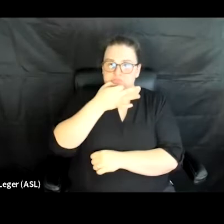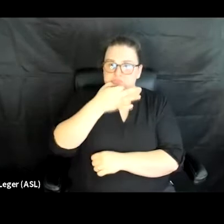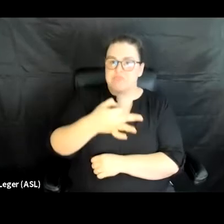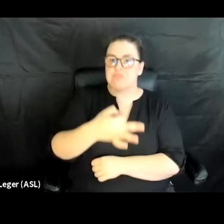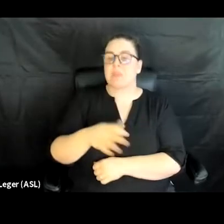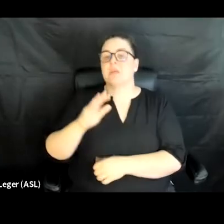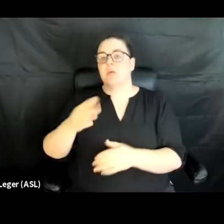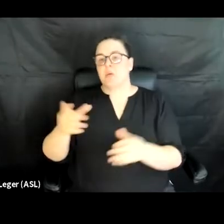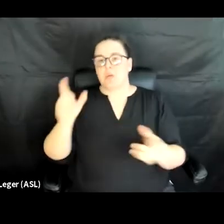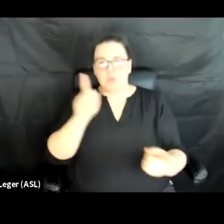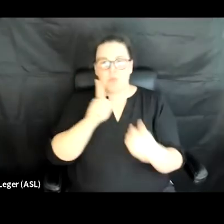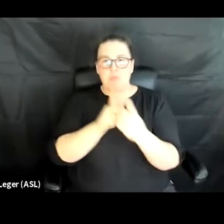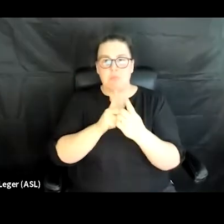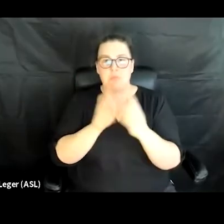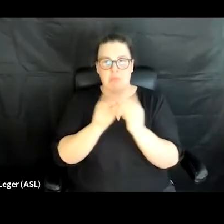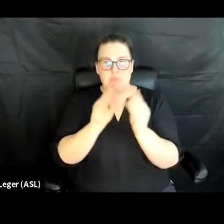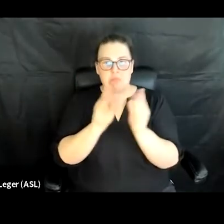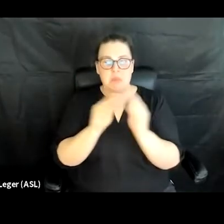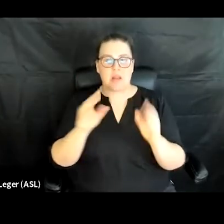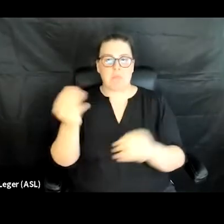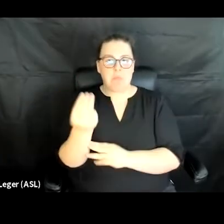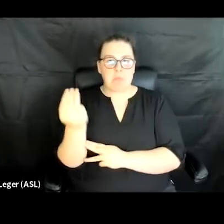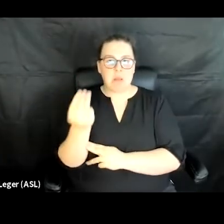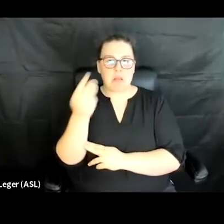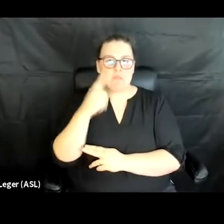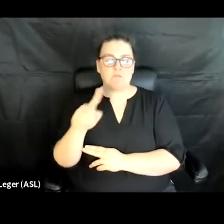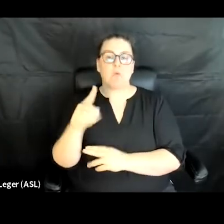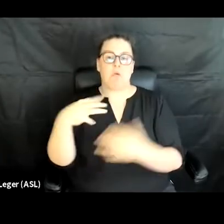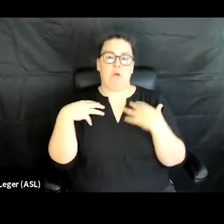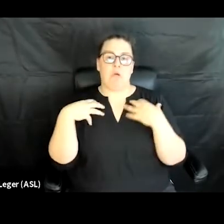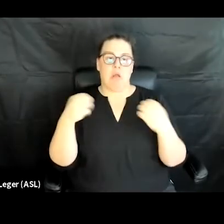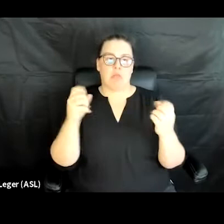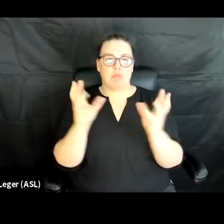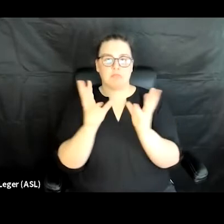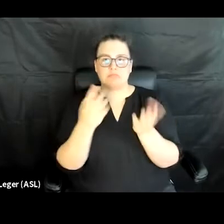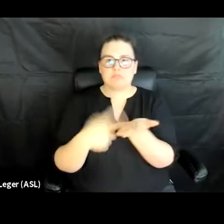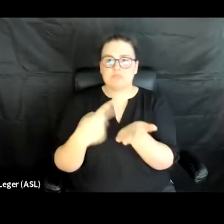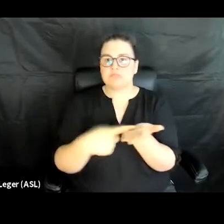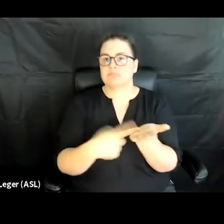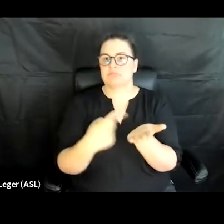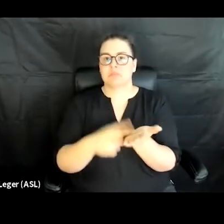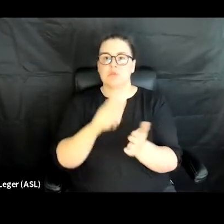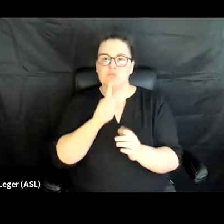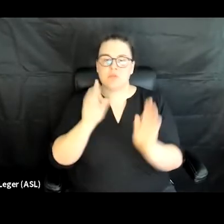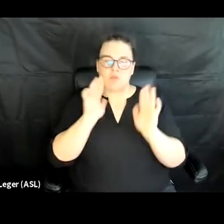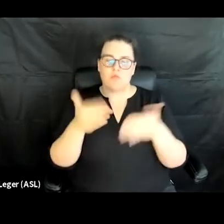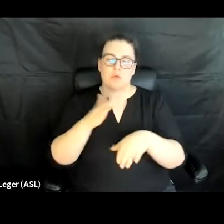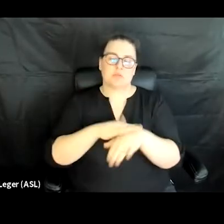collaborative to look at the issue of mental health in the workplace.